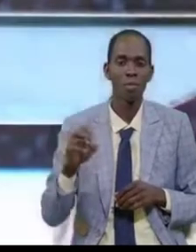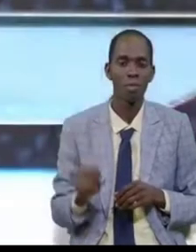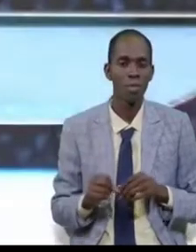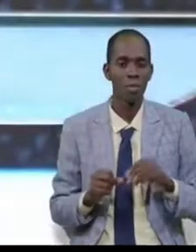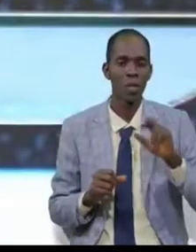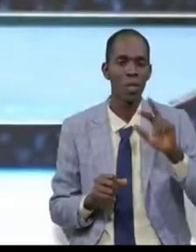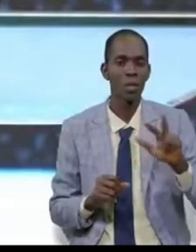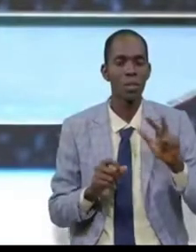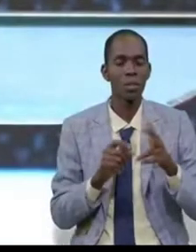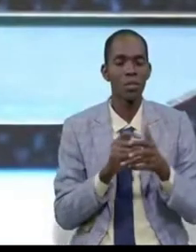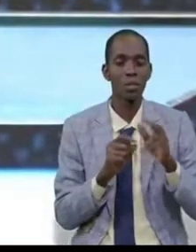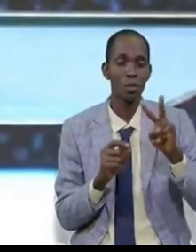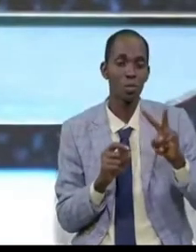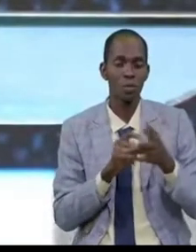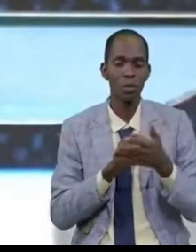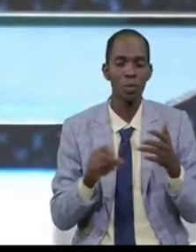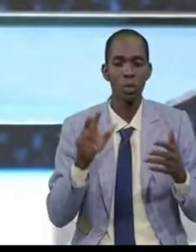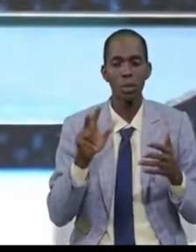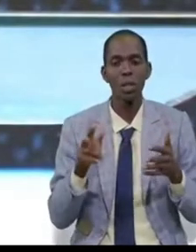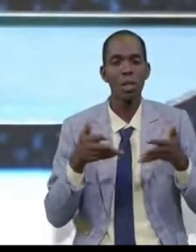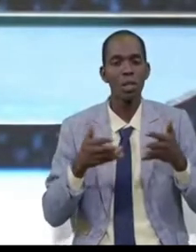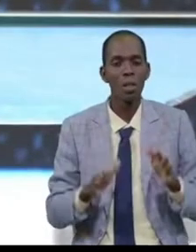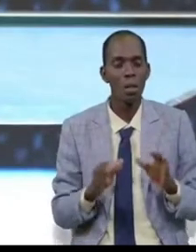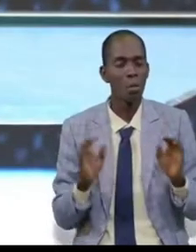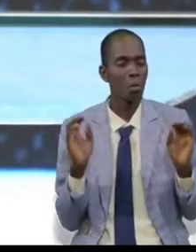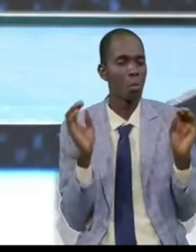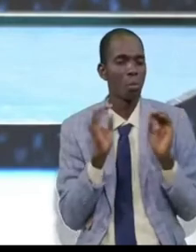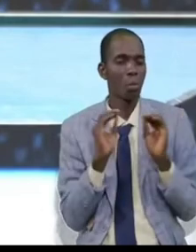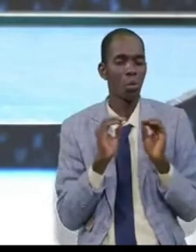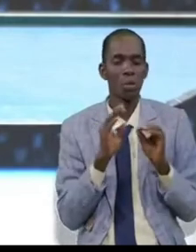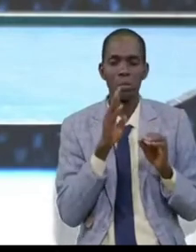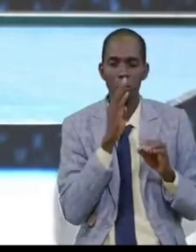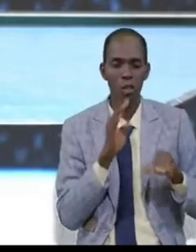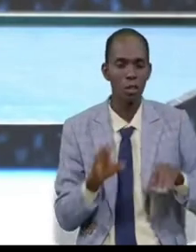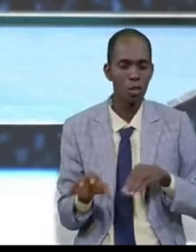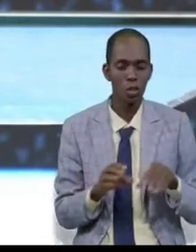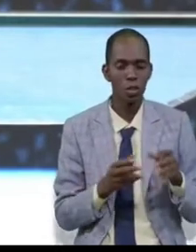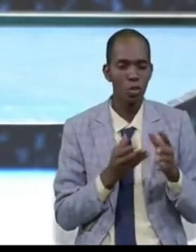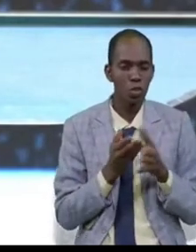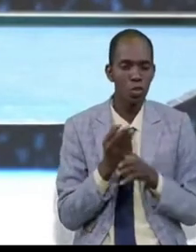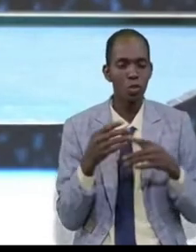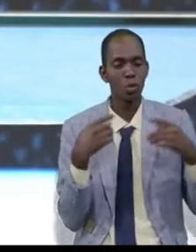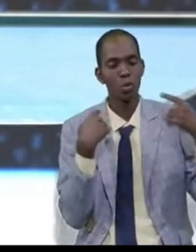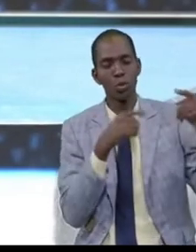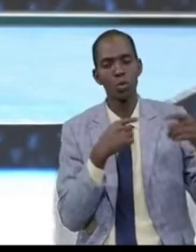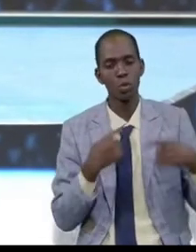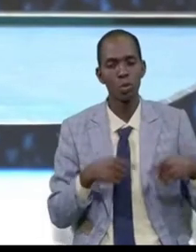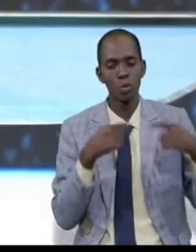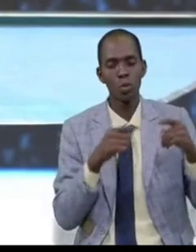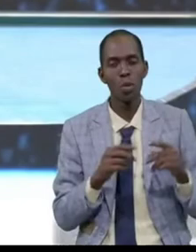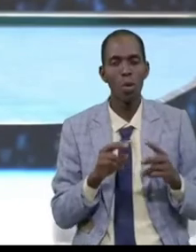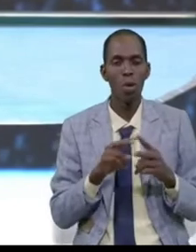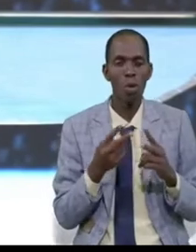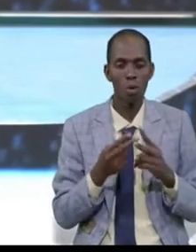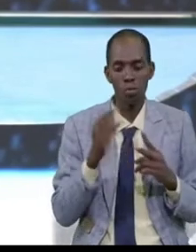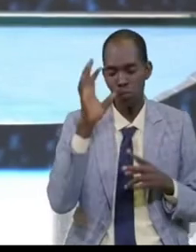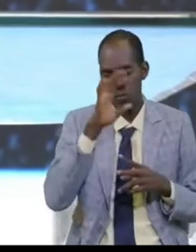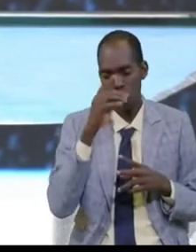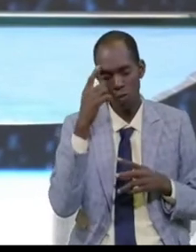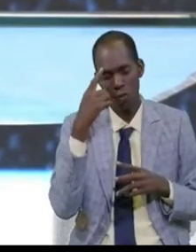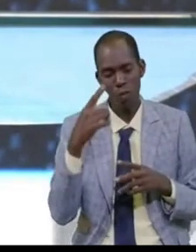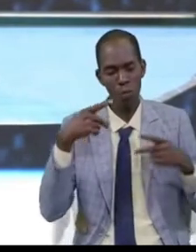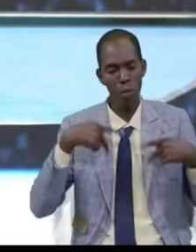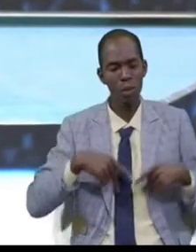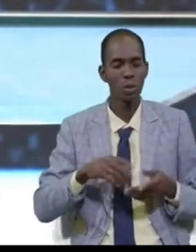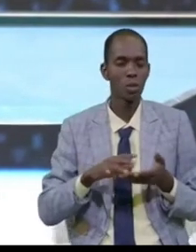2, verse 3, let nothing be done through strife or vain glory. What's he telling us